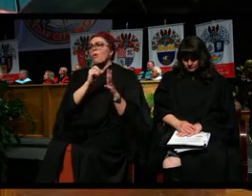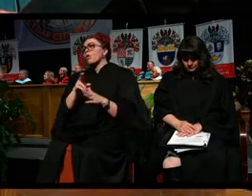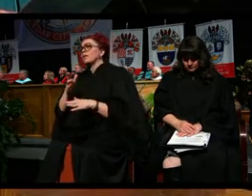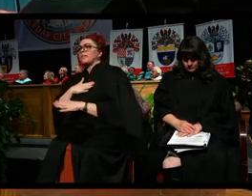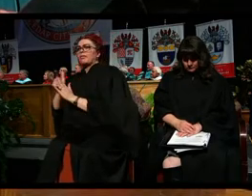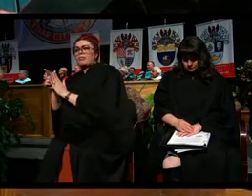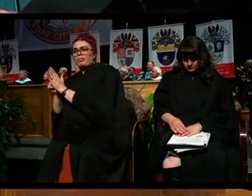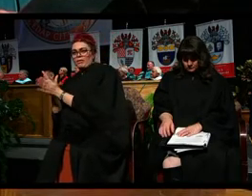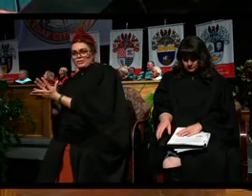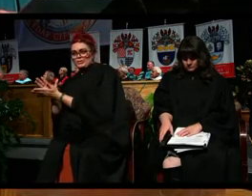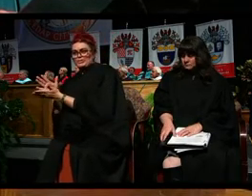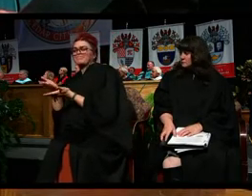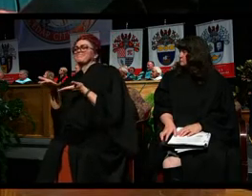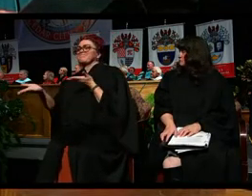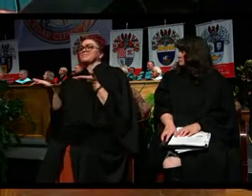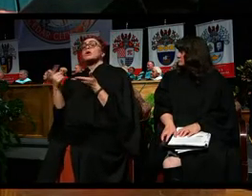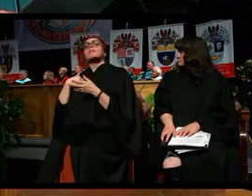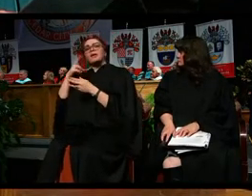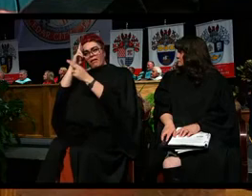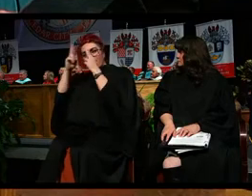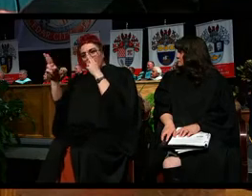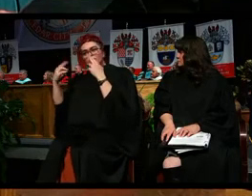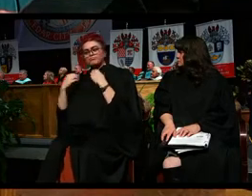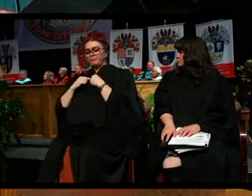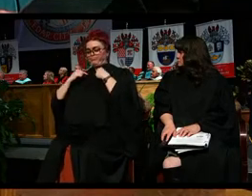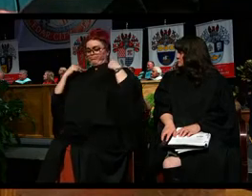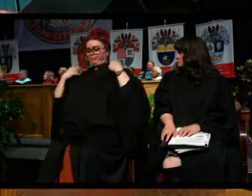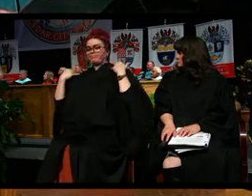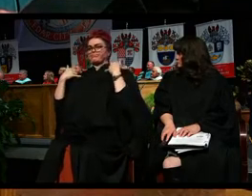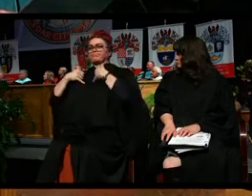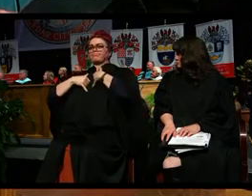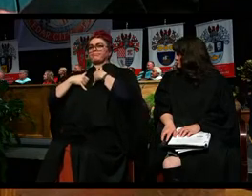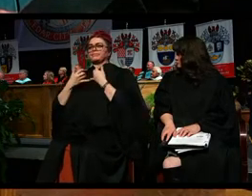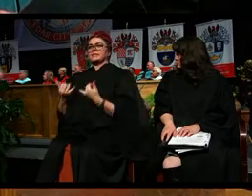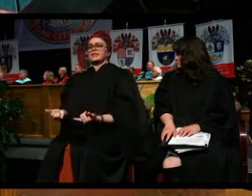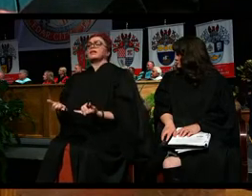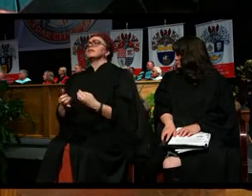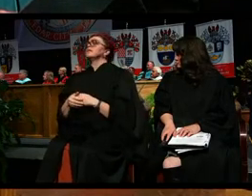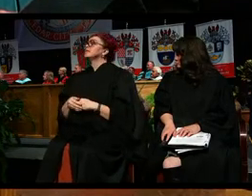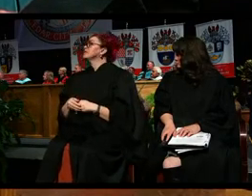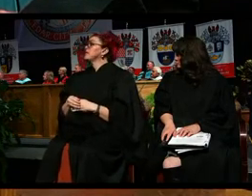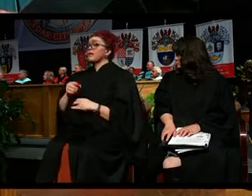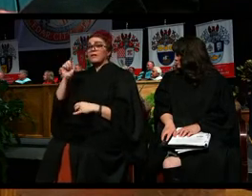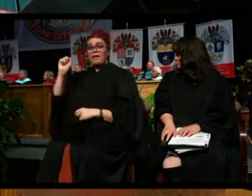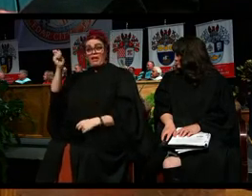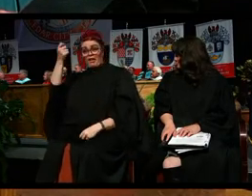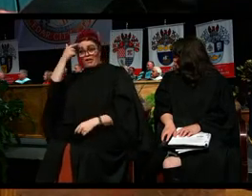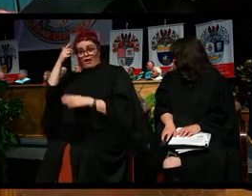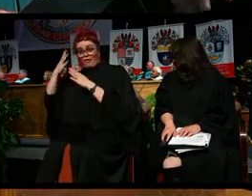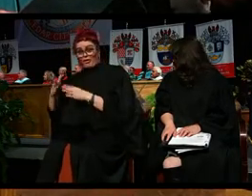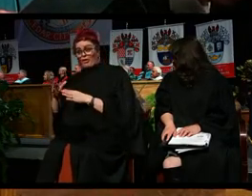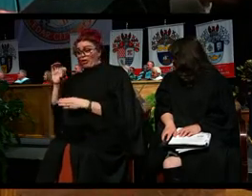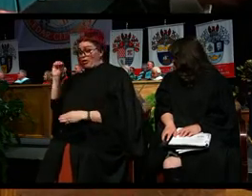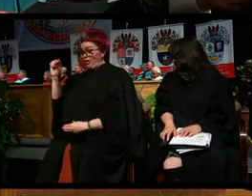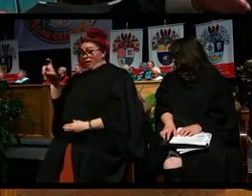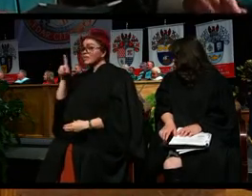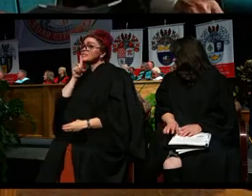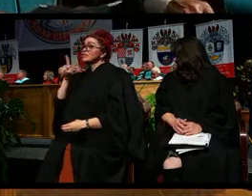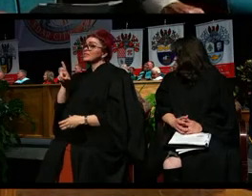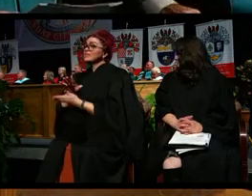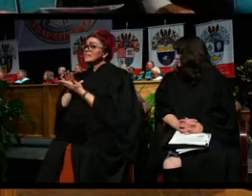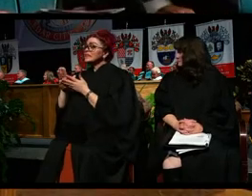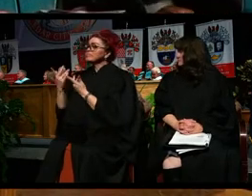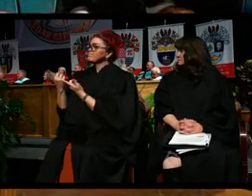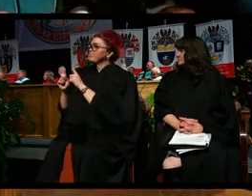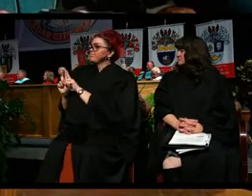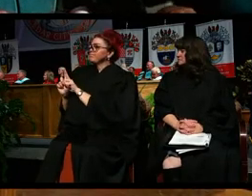to wear these robes today. Governor Cox, it's great to be near you, dear friend, and your